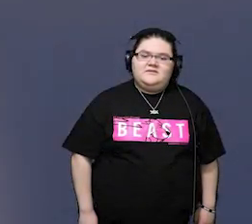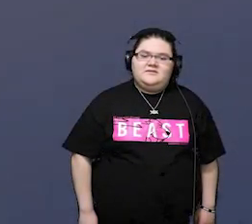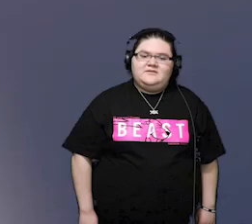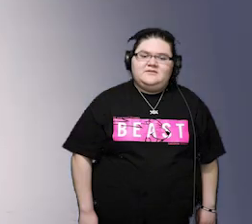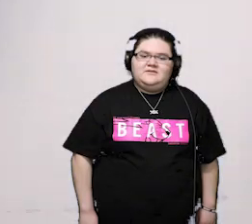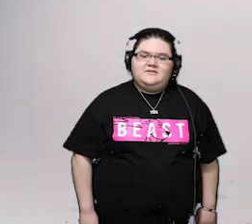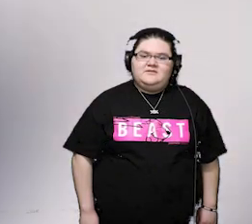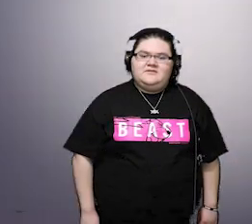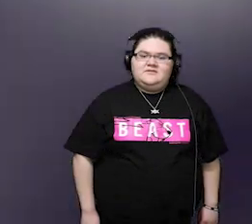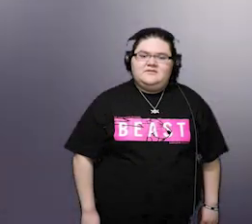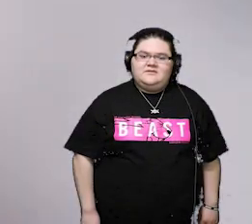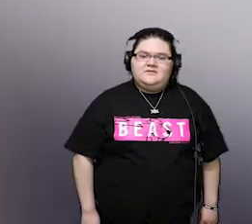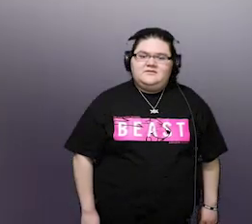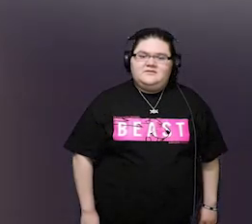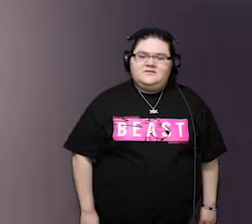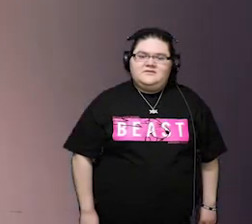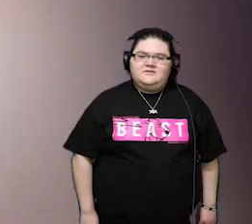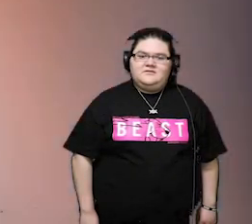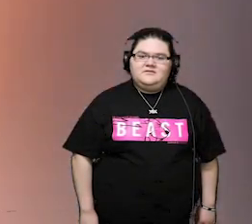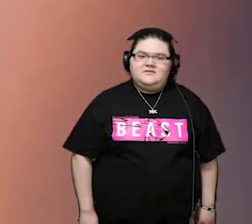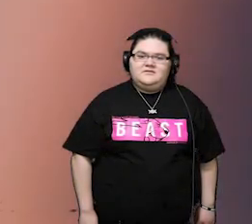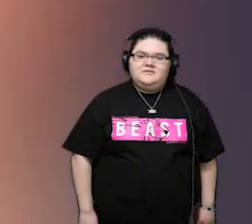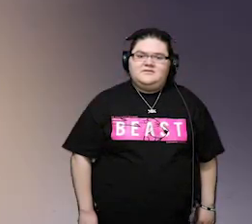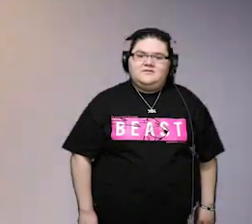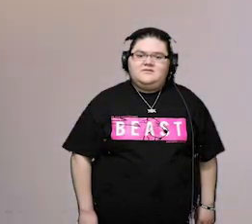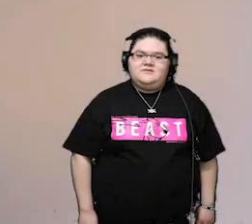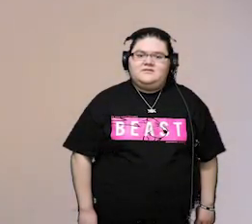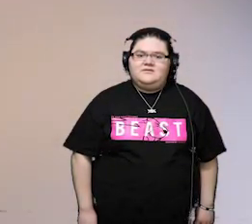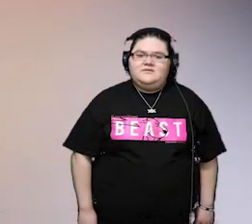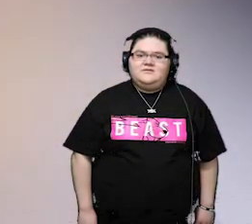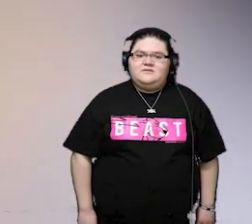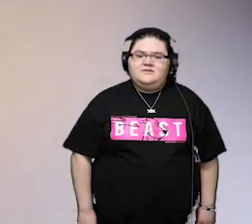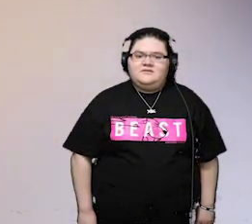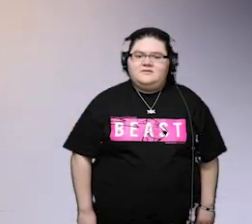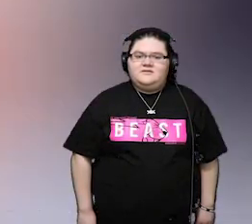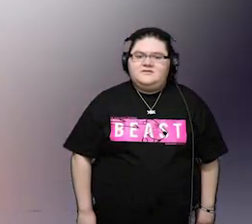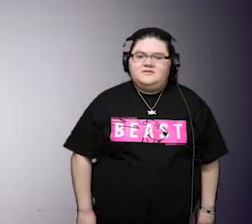that, though? Hey, look at this prick. What do you mean by all lives matter, mate?